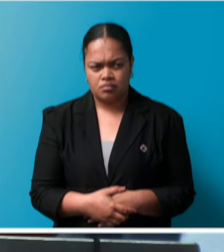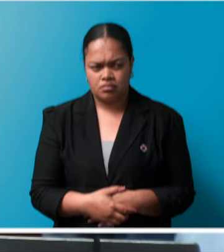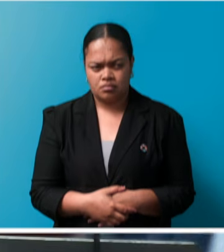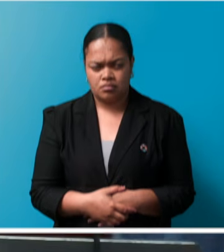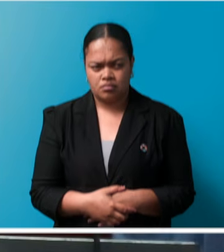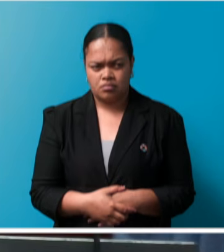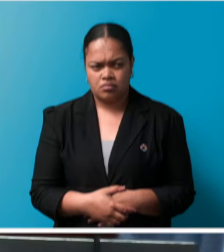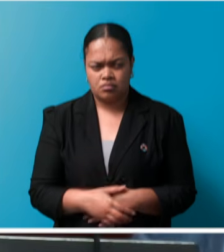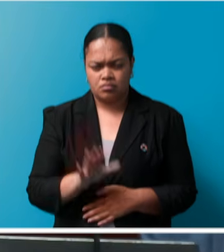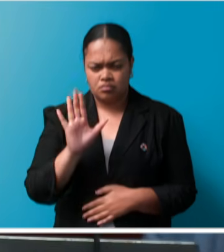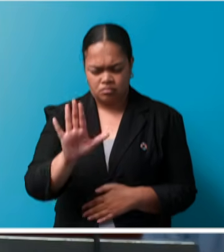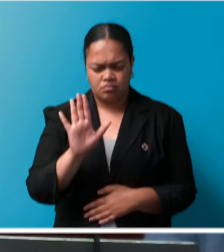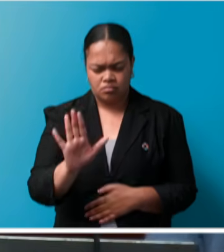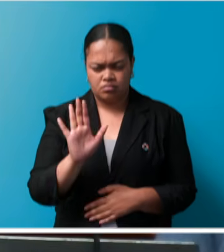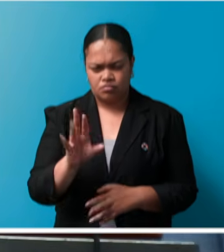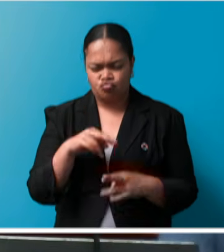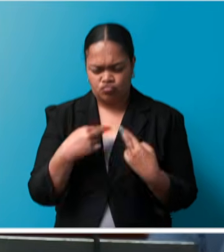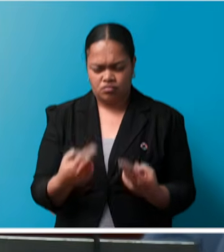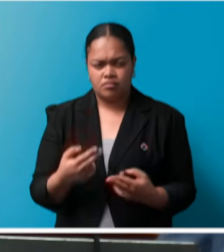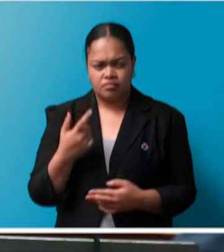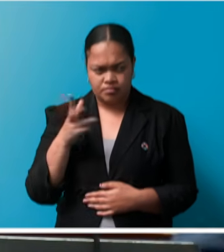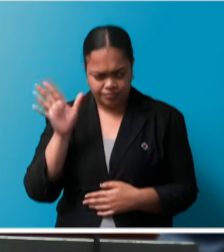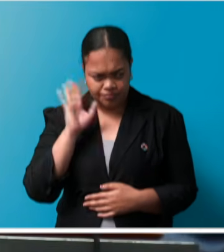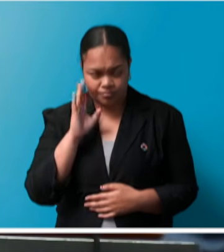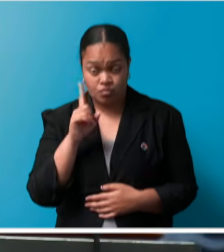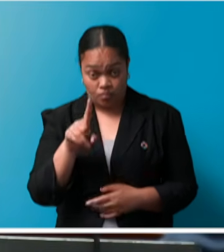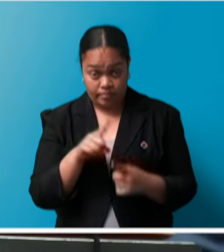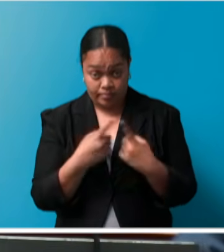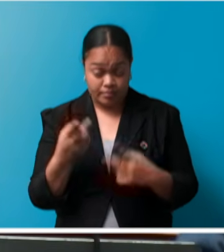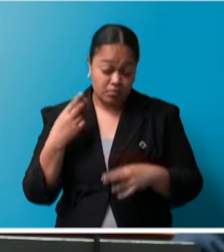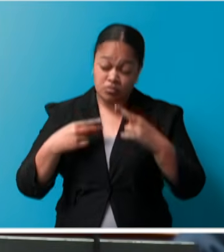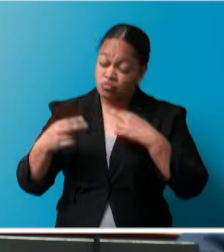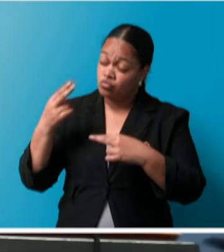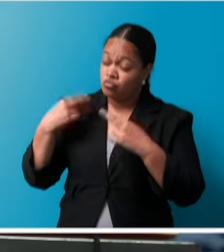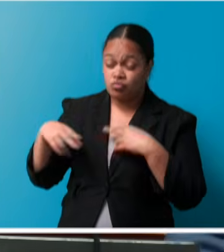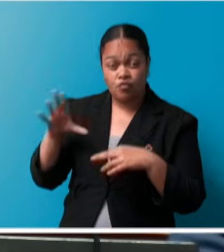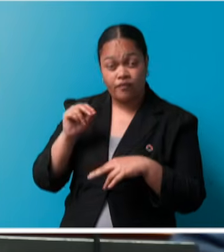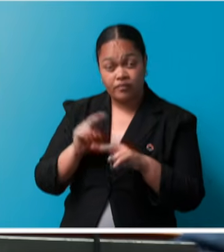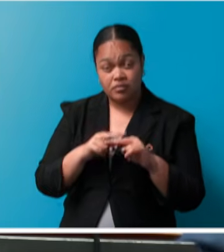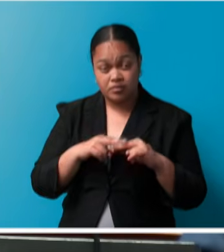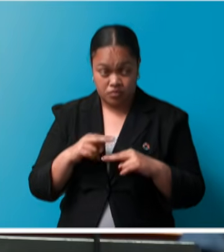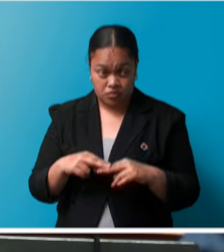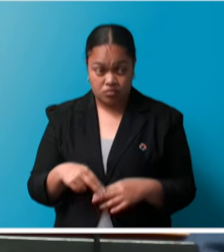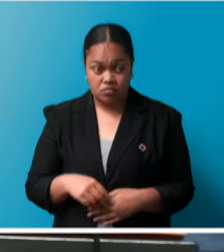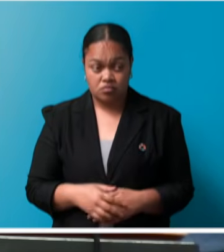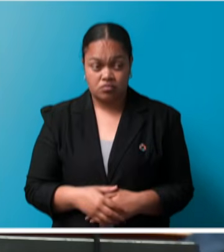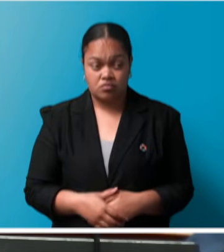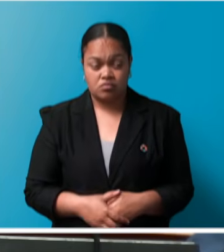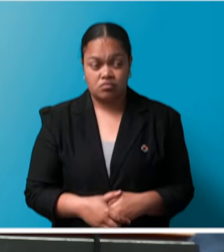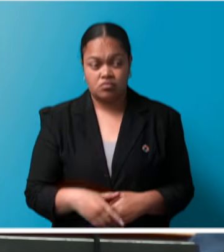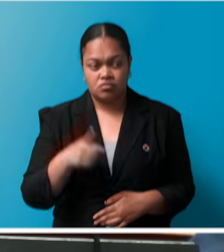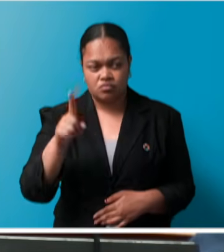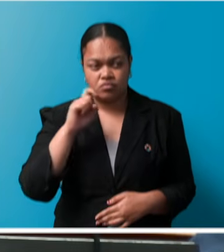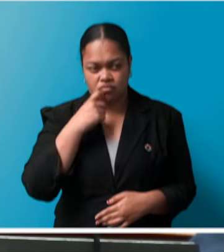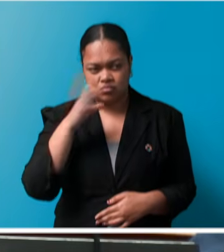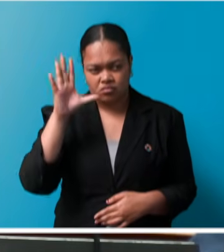Listen, man, I'll tell you one thing. In the history of this country, you will be remembered the